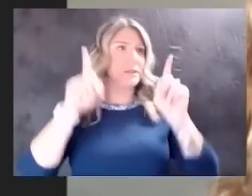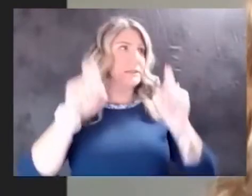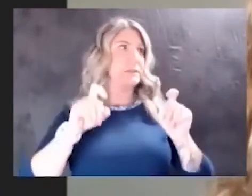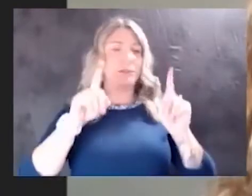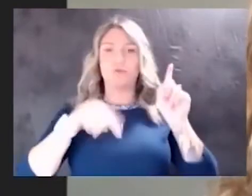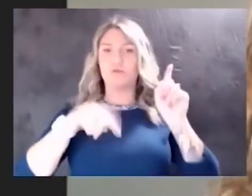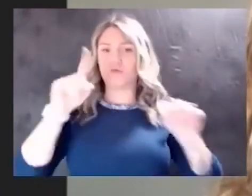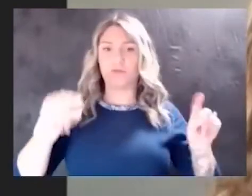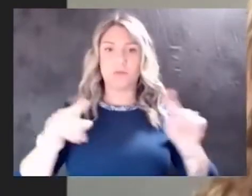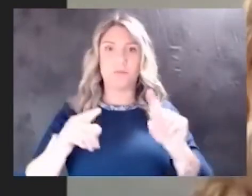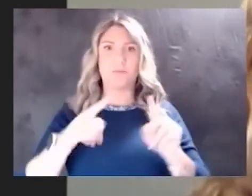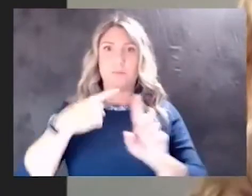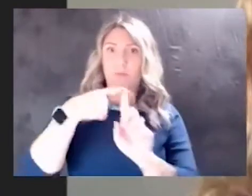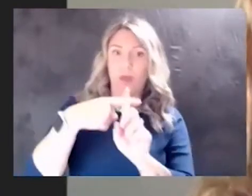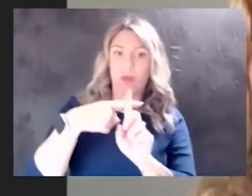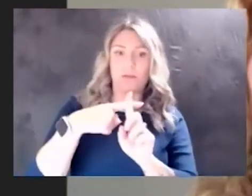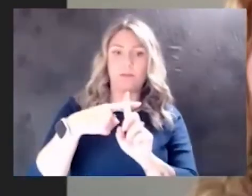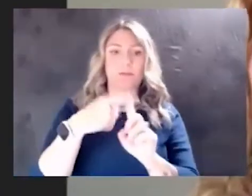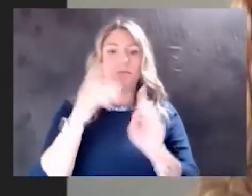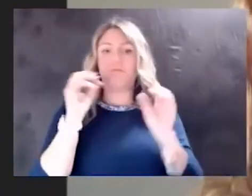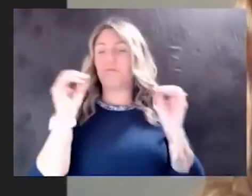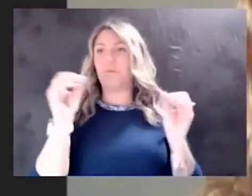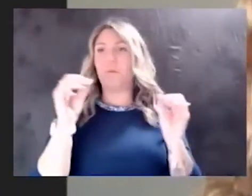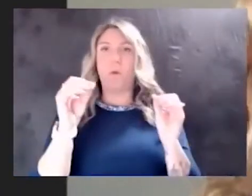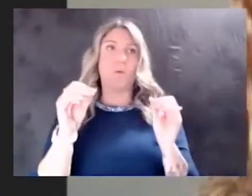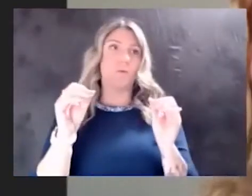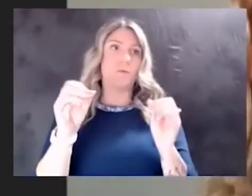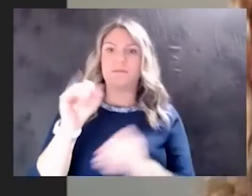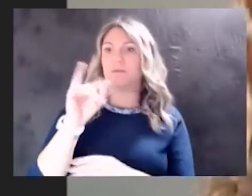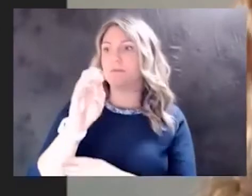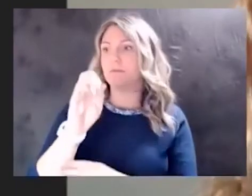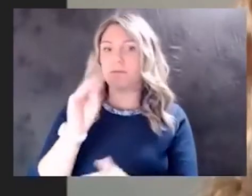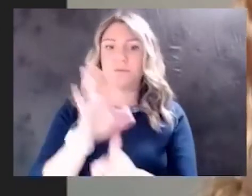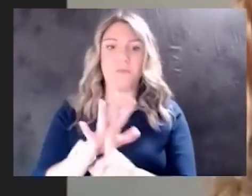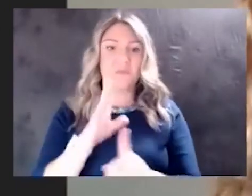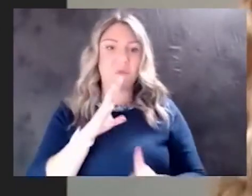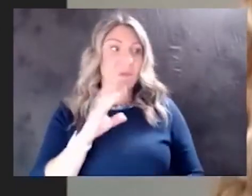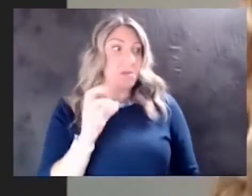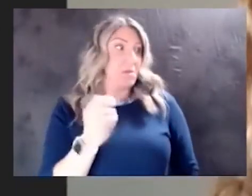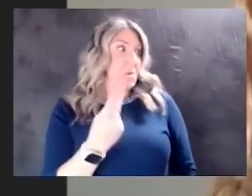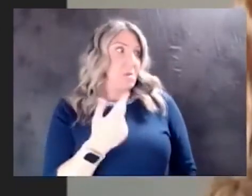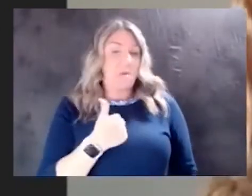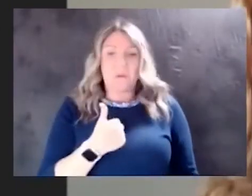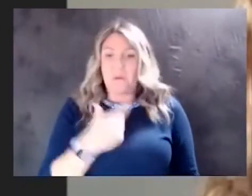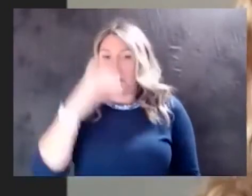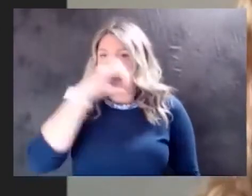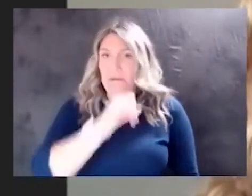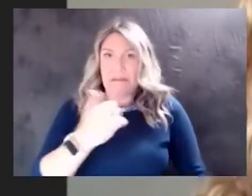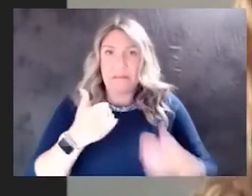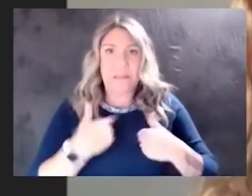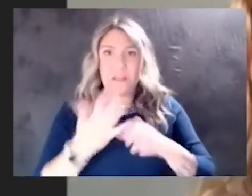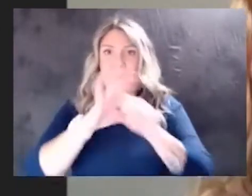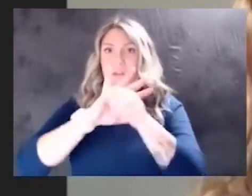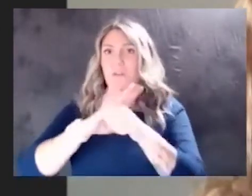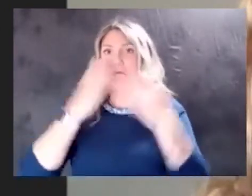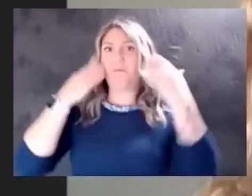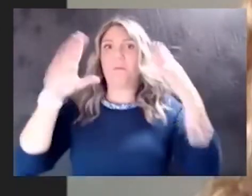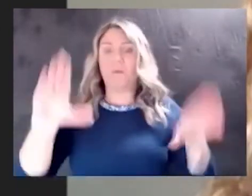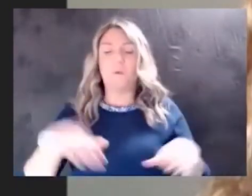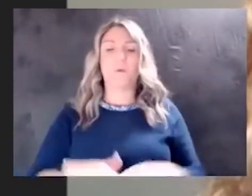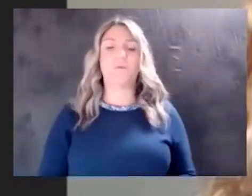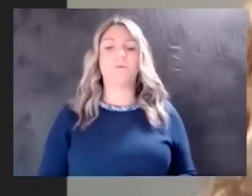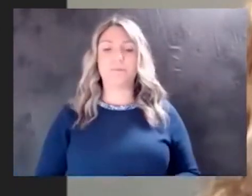back positive, and she didn't even have any side effects. So she was like, "Oh, I guess I had COVID and I didn't even know it."